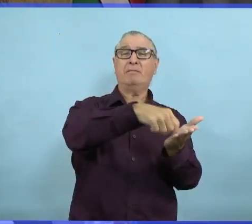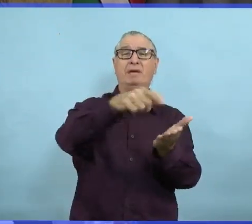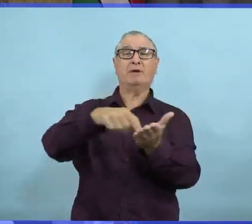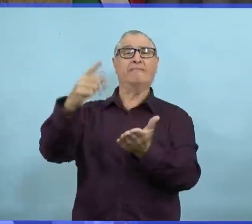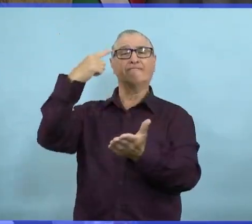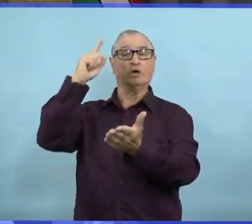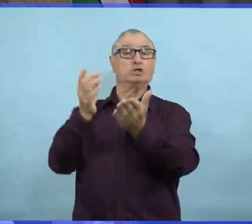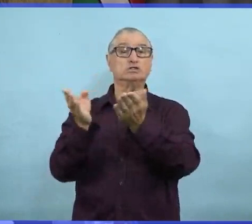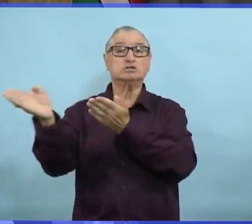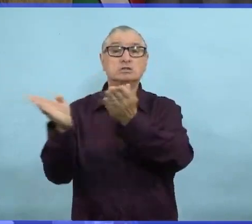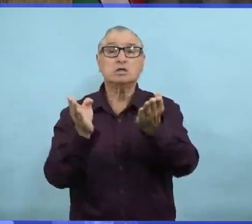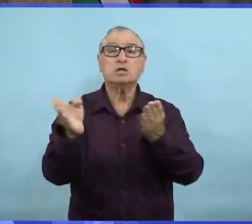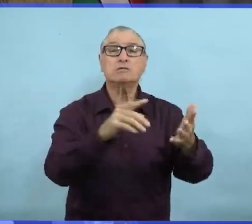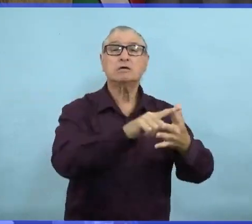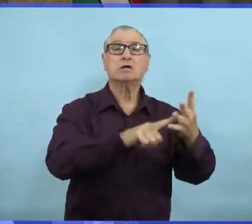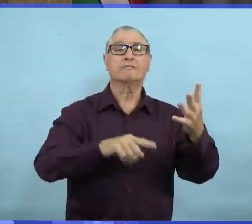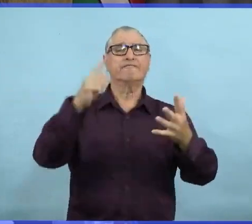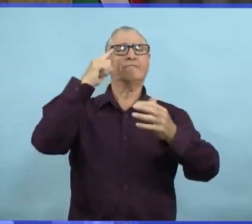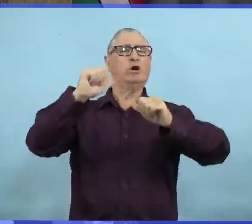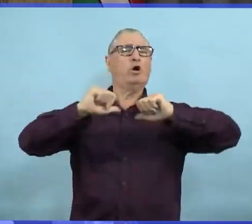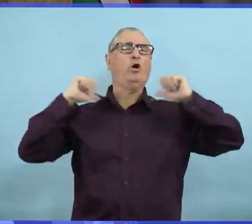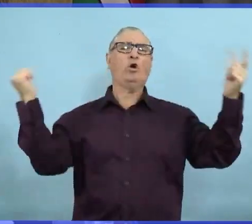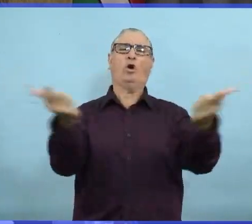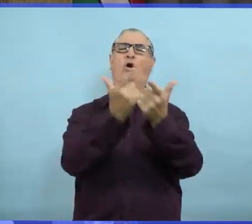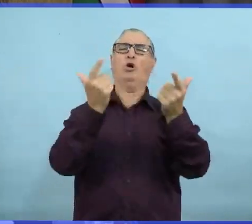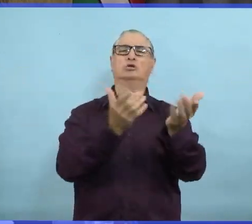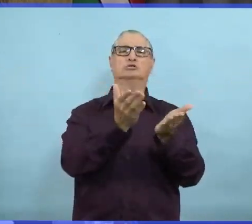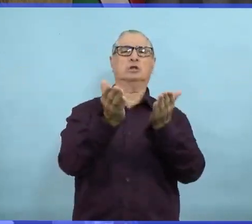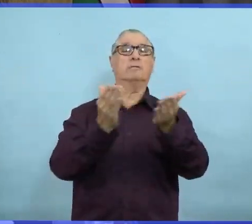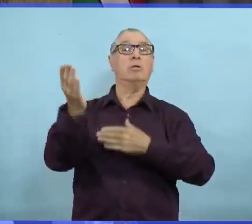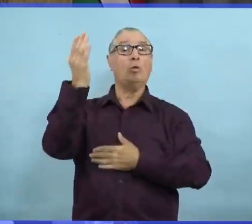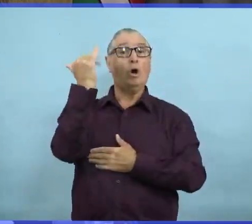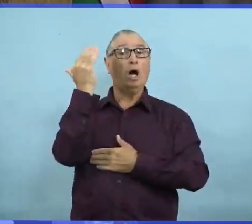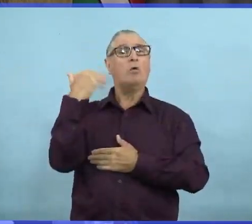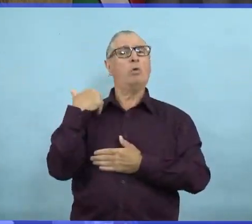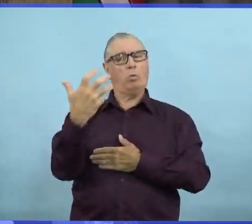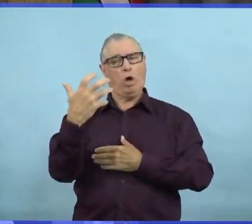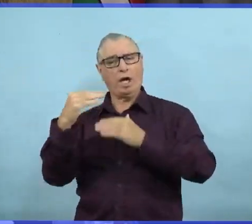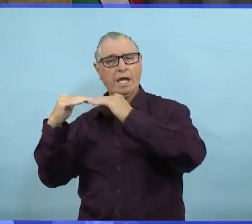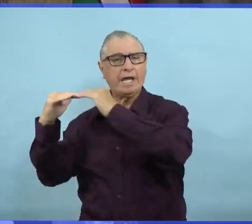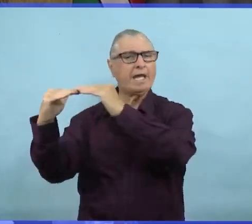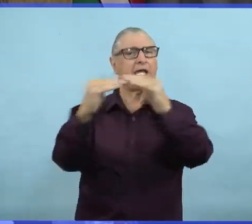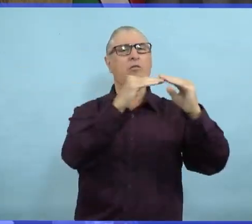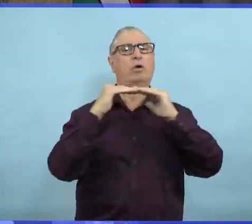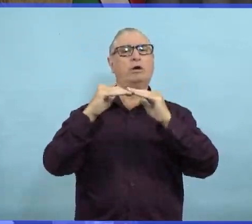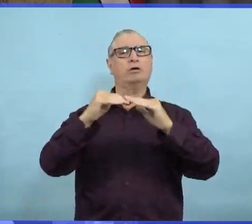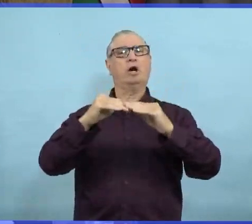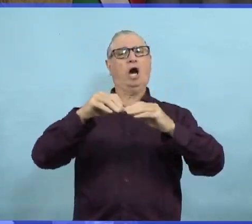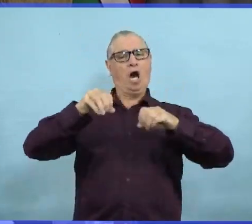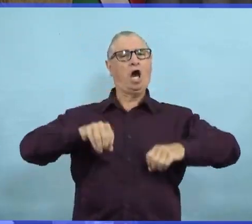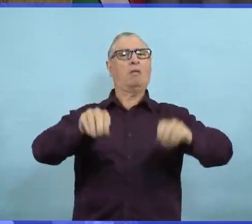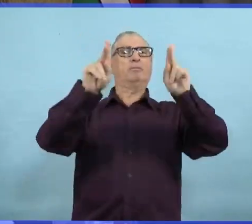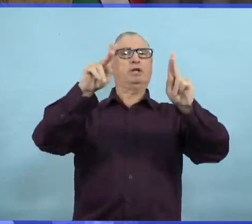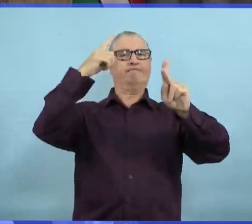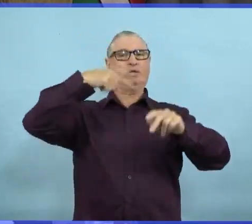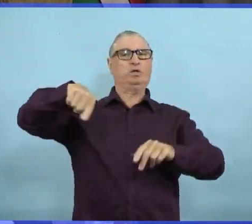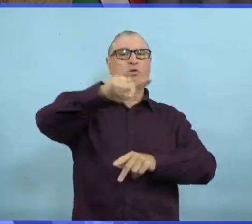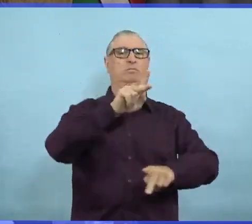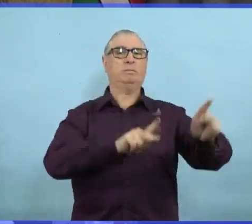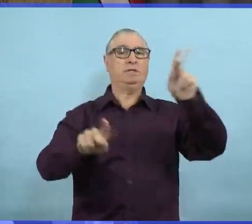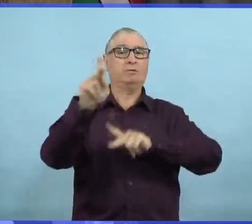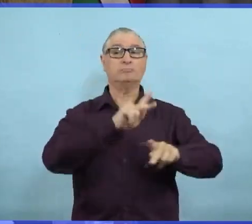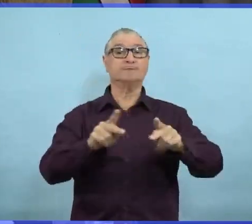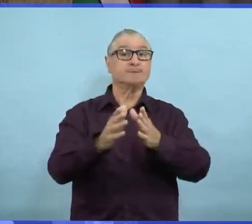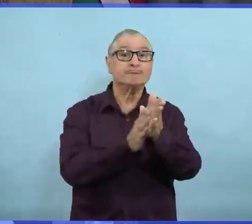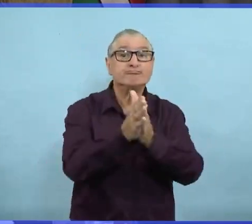for everyone. And if that's what you want, if you want equality of opportunity, then you have a staunch ally in me and in our government.